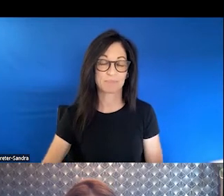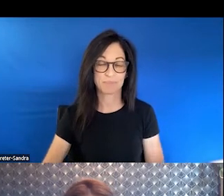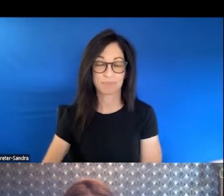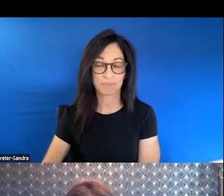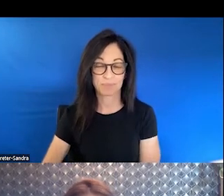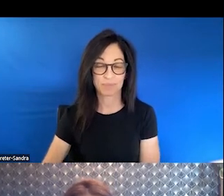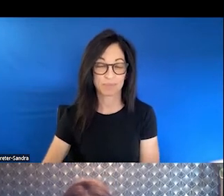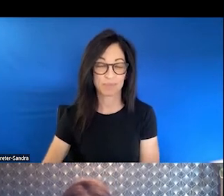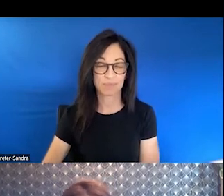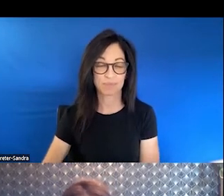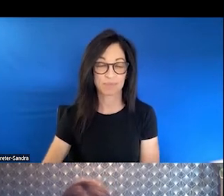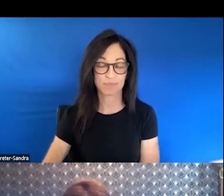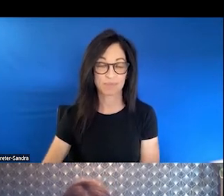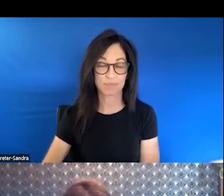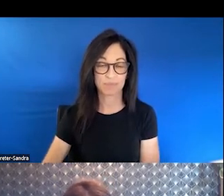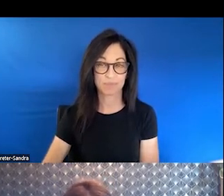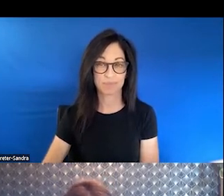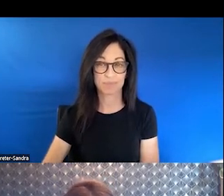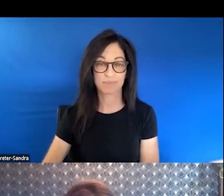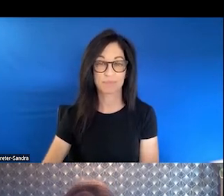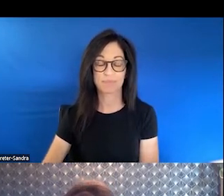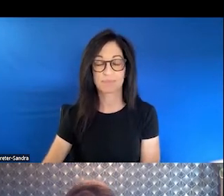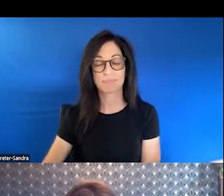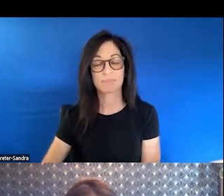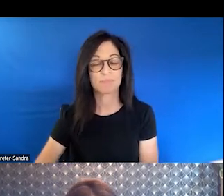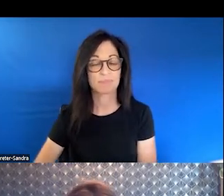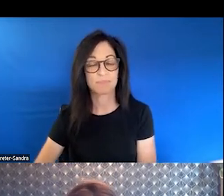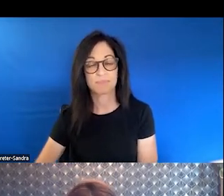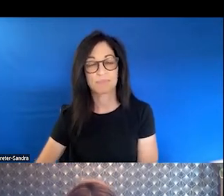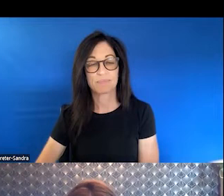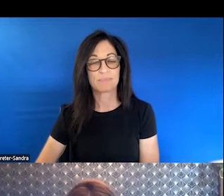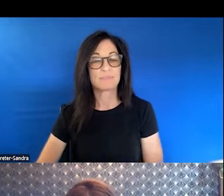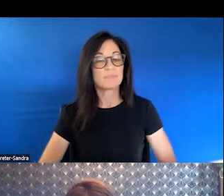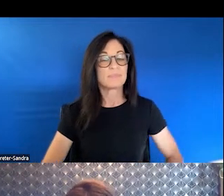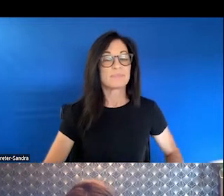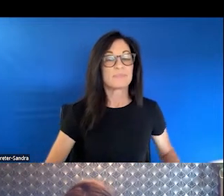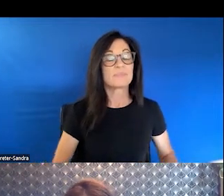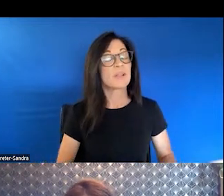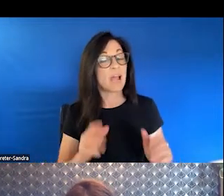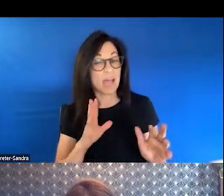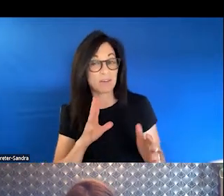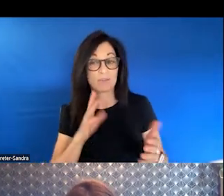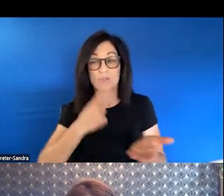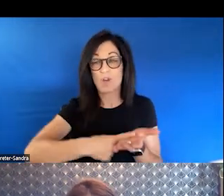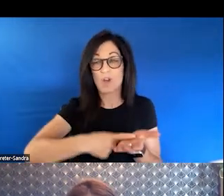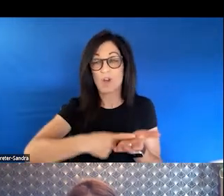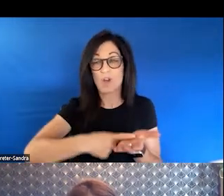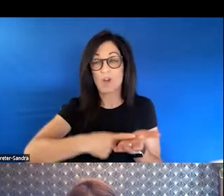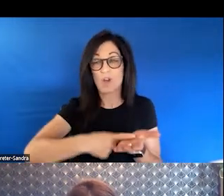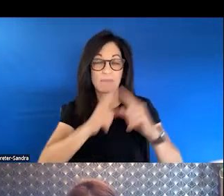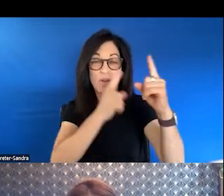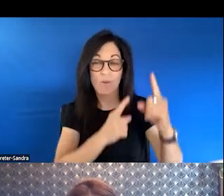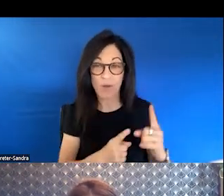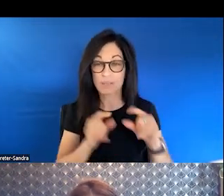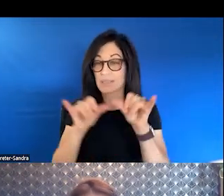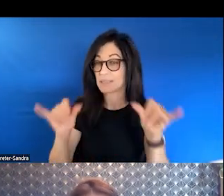And kind of speaking to all of the different goals and objectives that different systems have, and really working to make